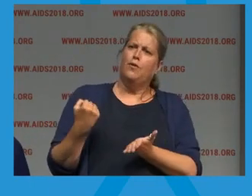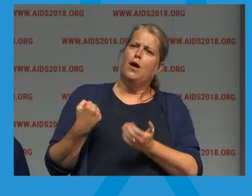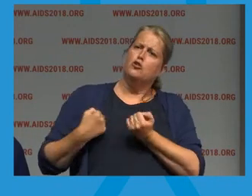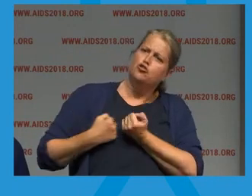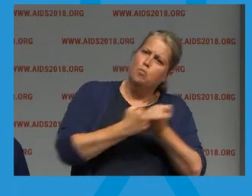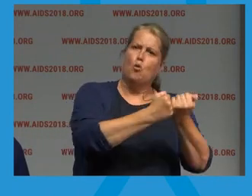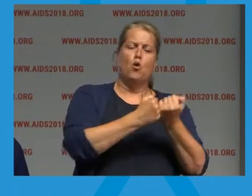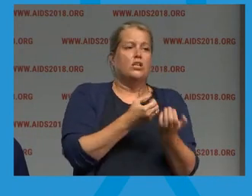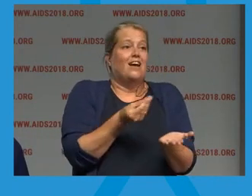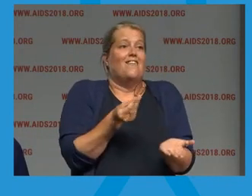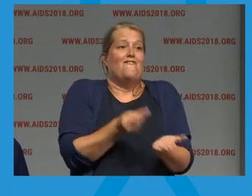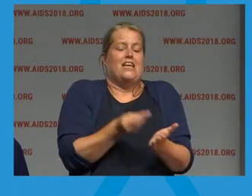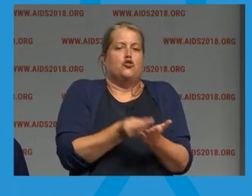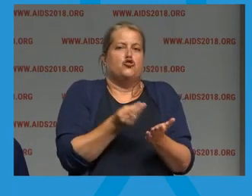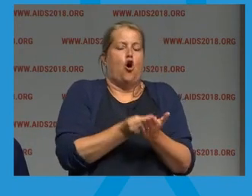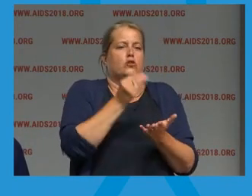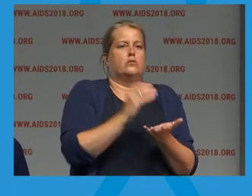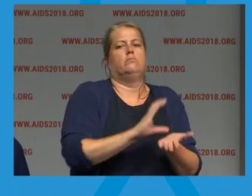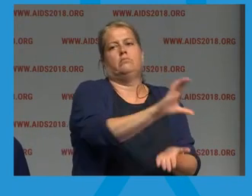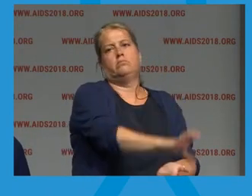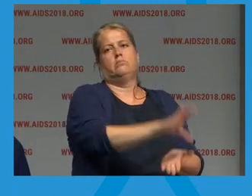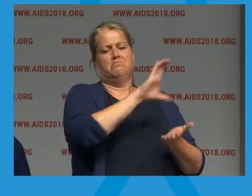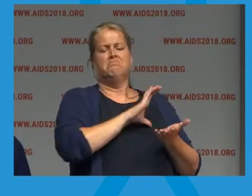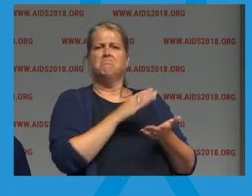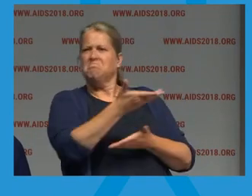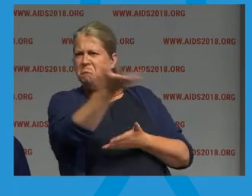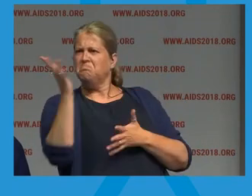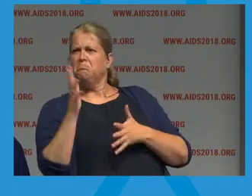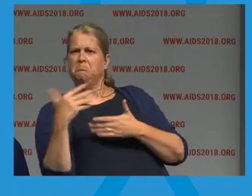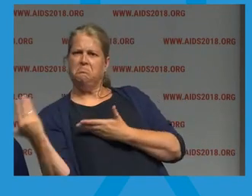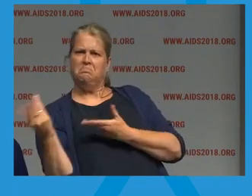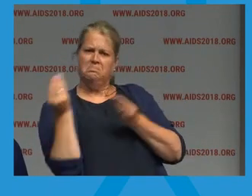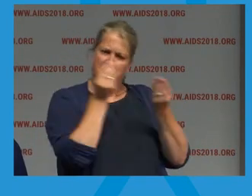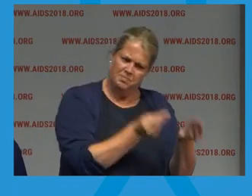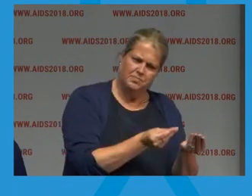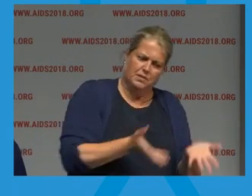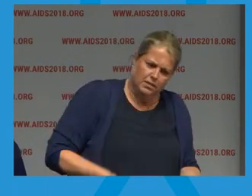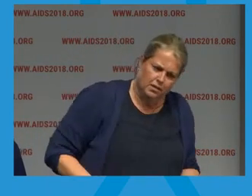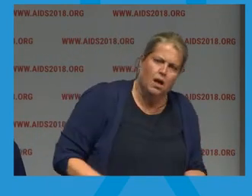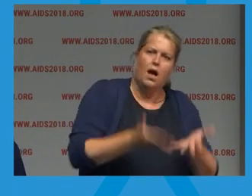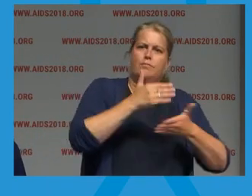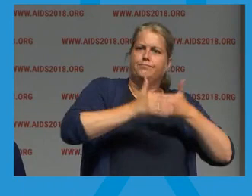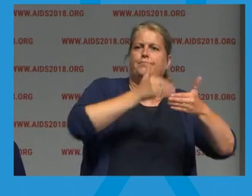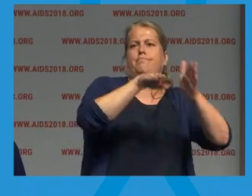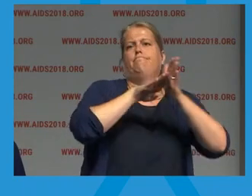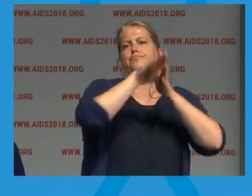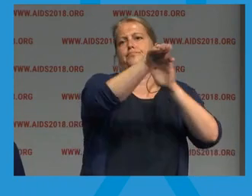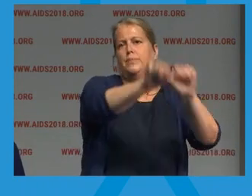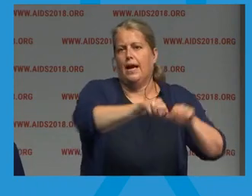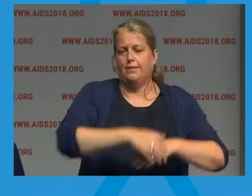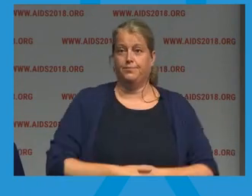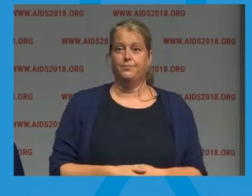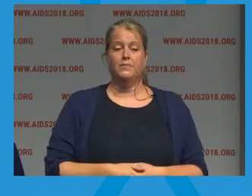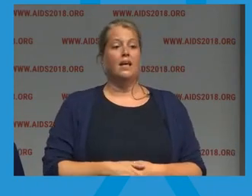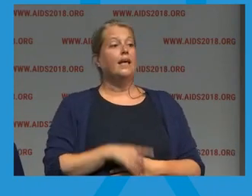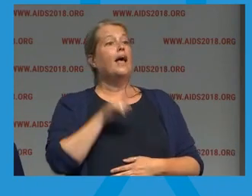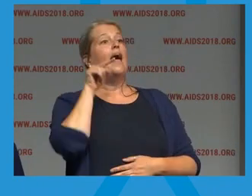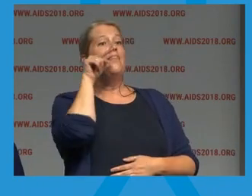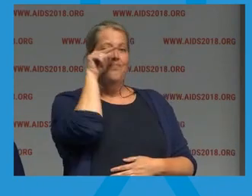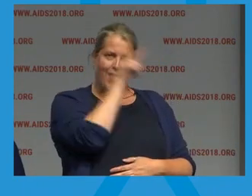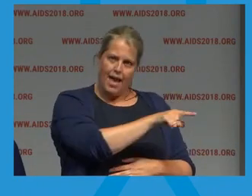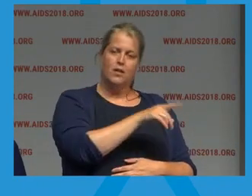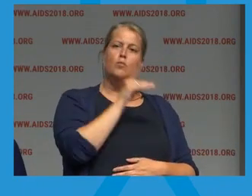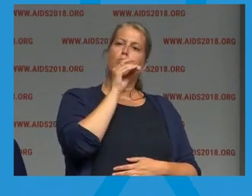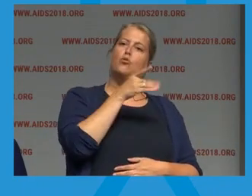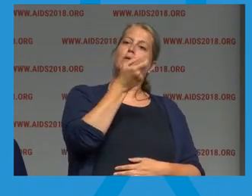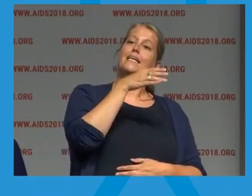be made available for PWN to fulfill its mandate and for Prudence's full legacy